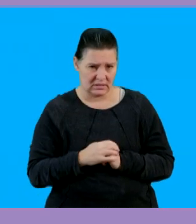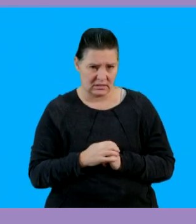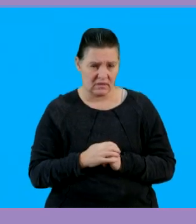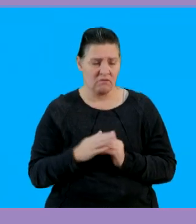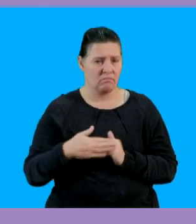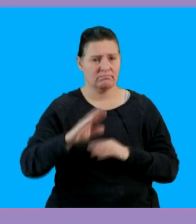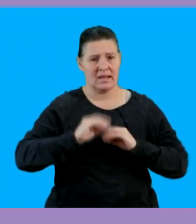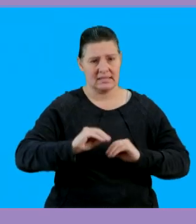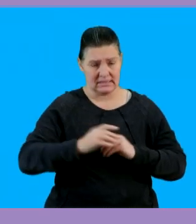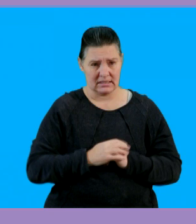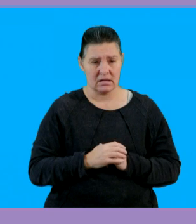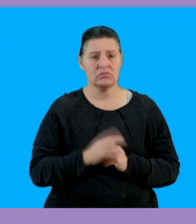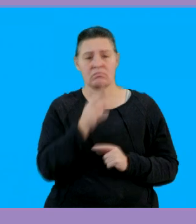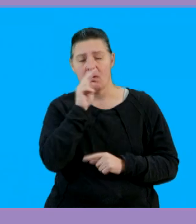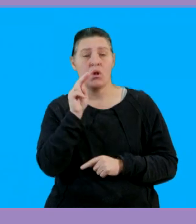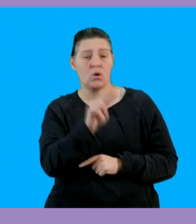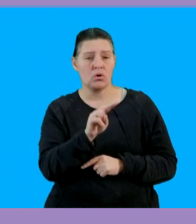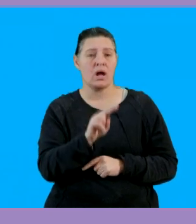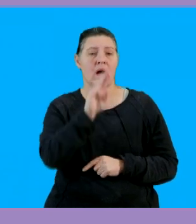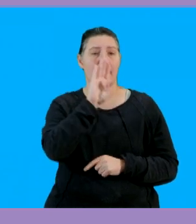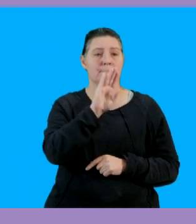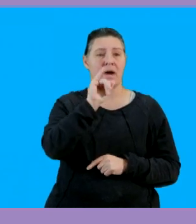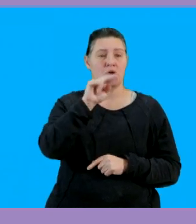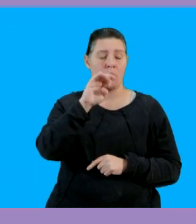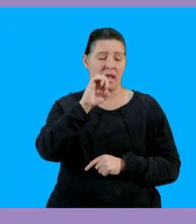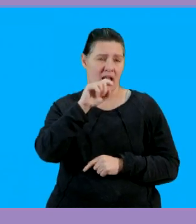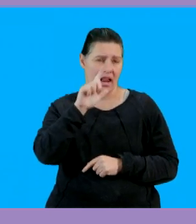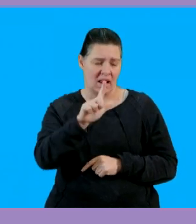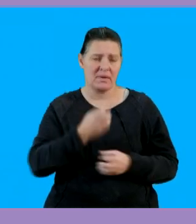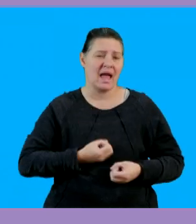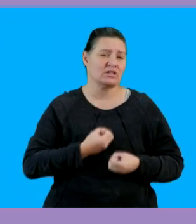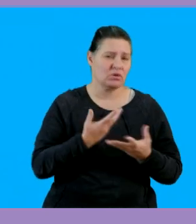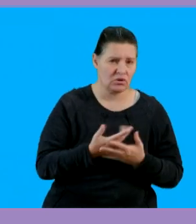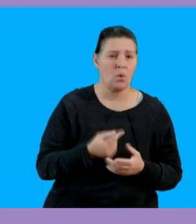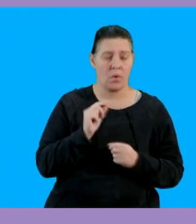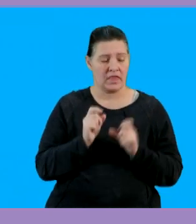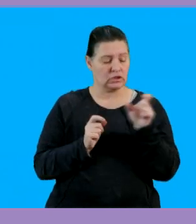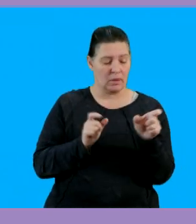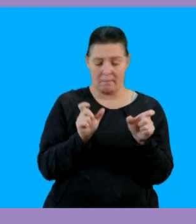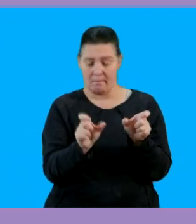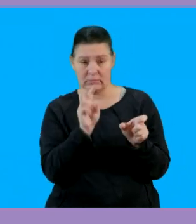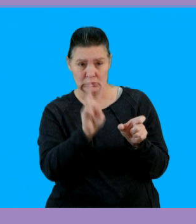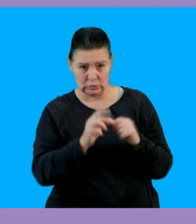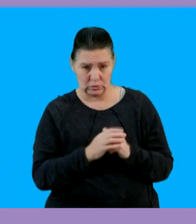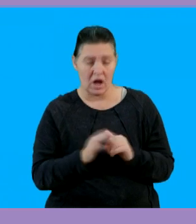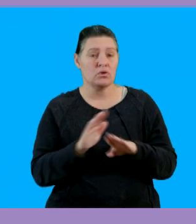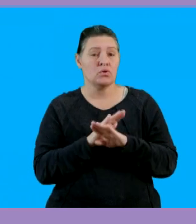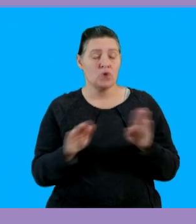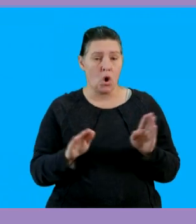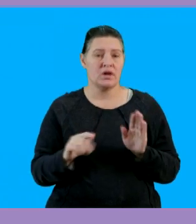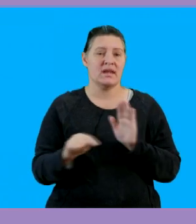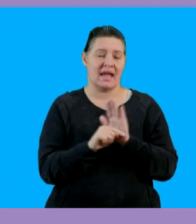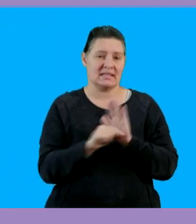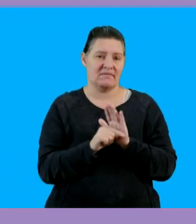looking at during this lesson. So we are going to be looking at binomials, which is an expression with 2 terms and